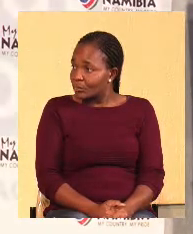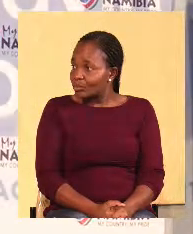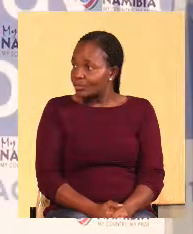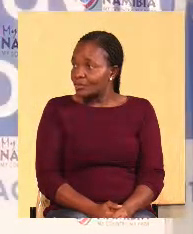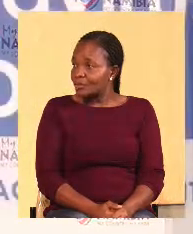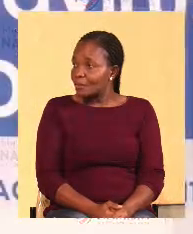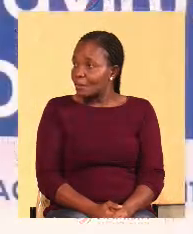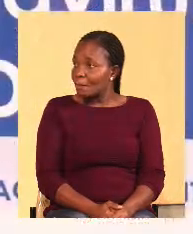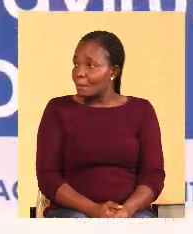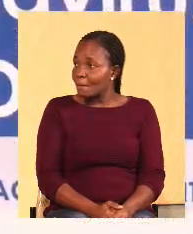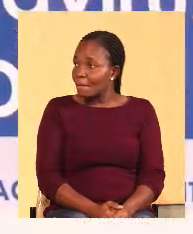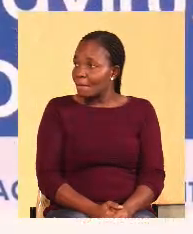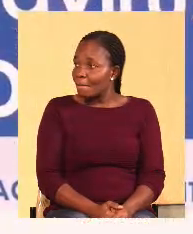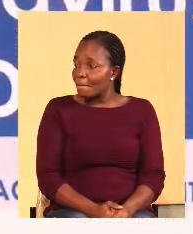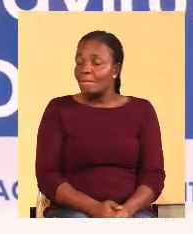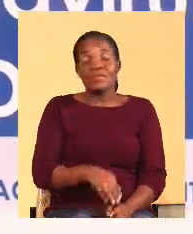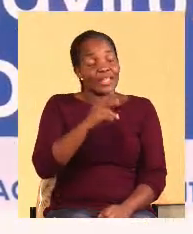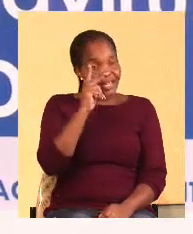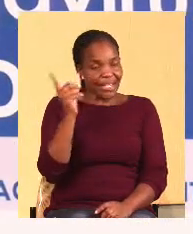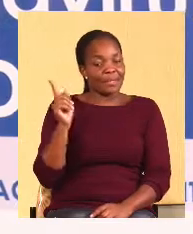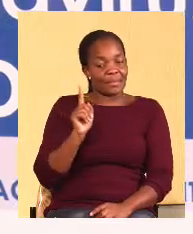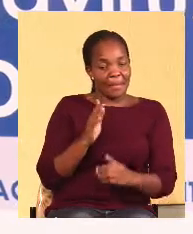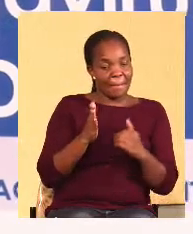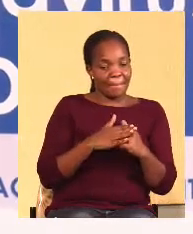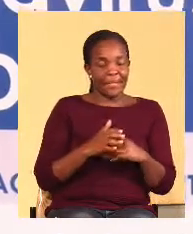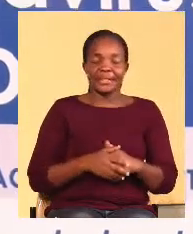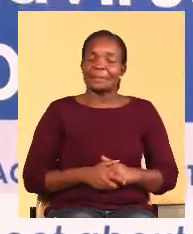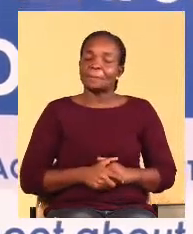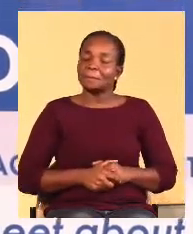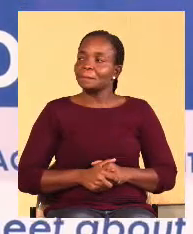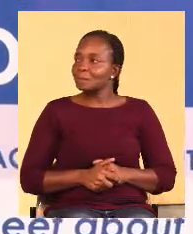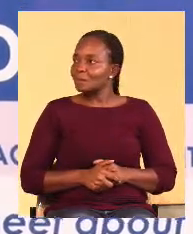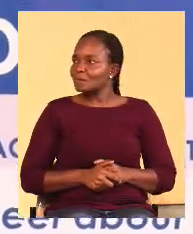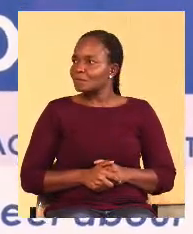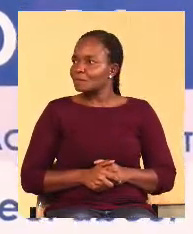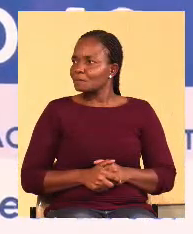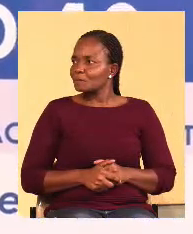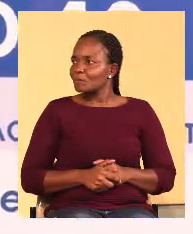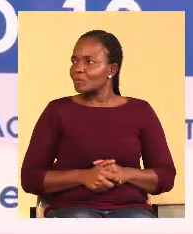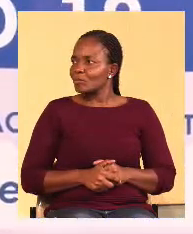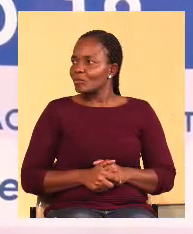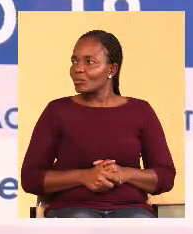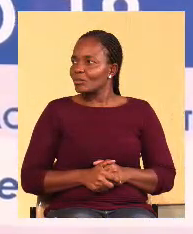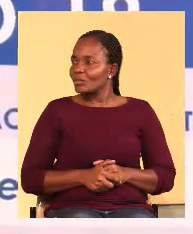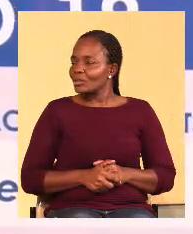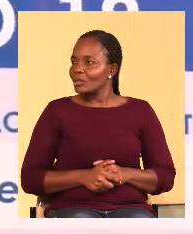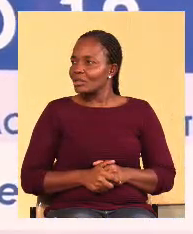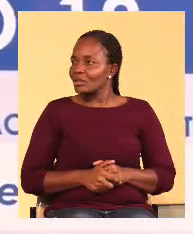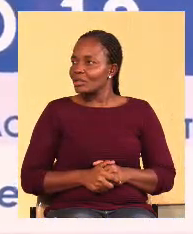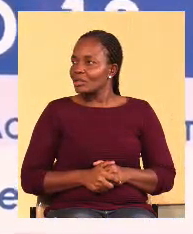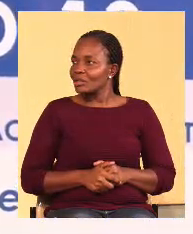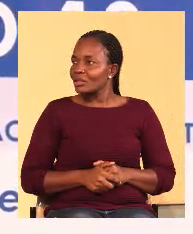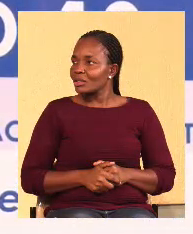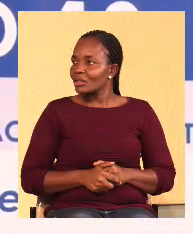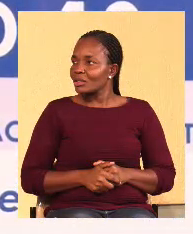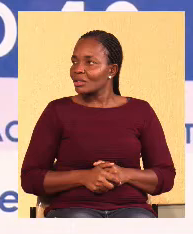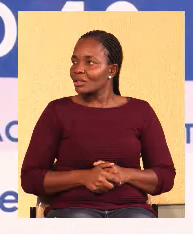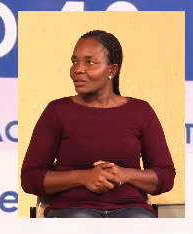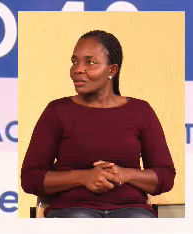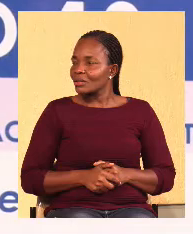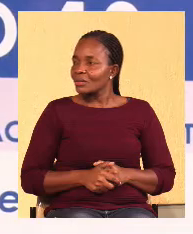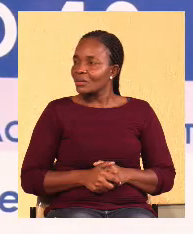Thank you. My name is Kevin. Once again, I present for Eagle FM. These questions are coming from our listeners. I've got three questions